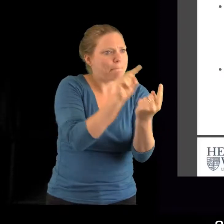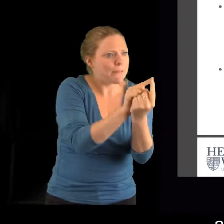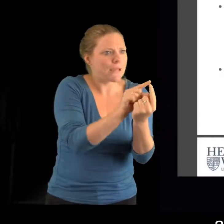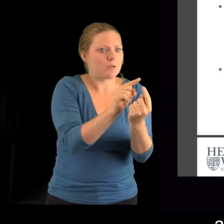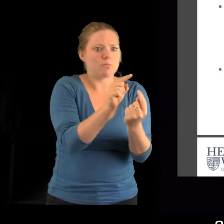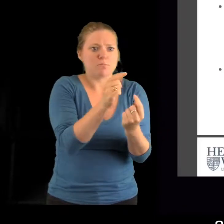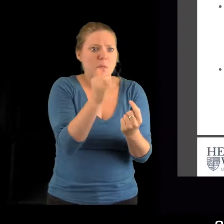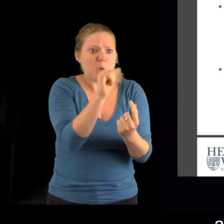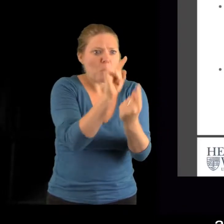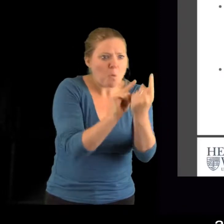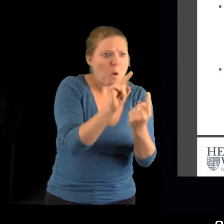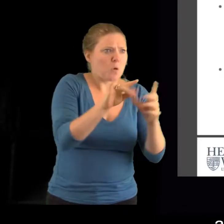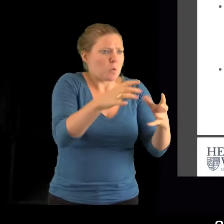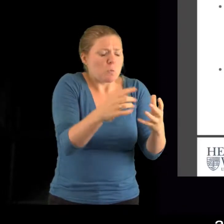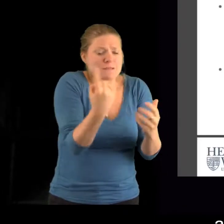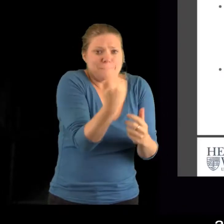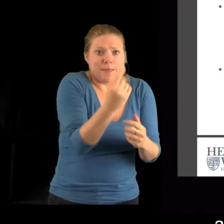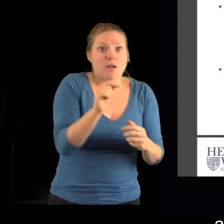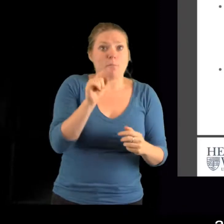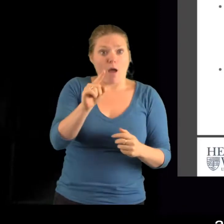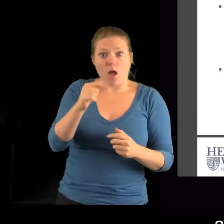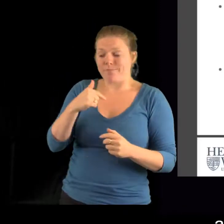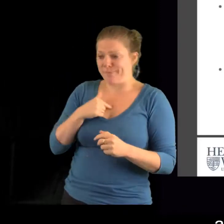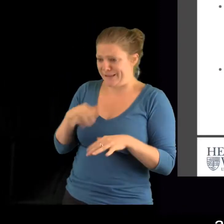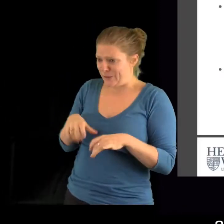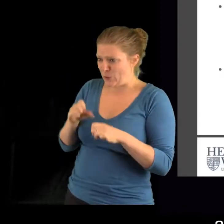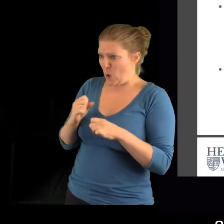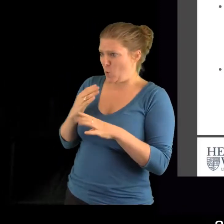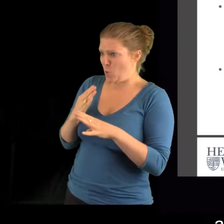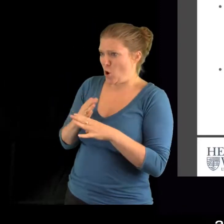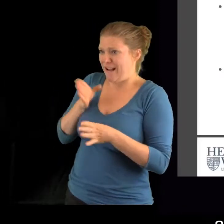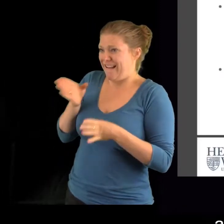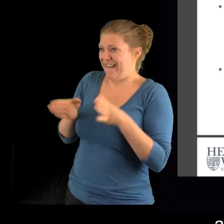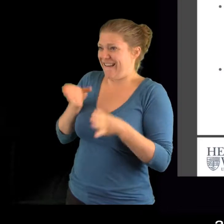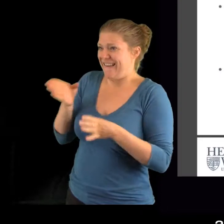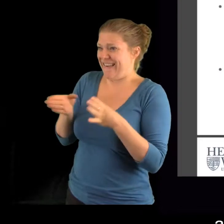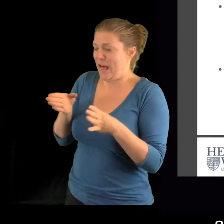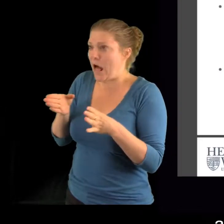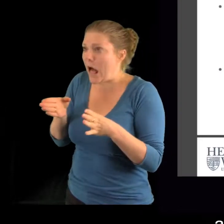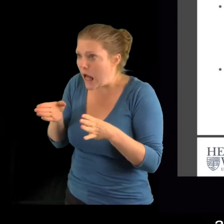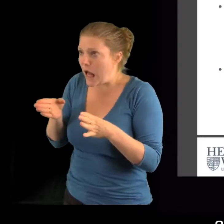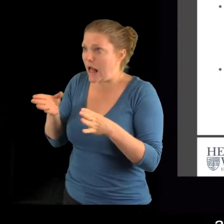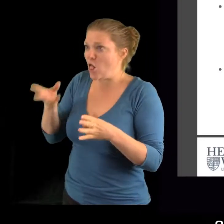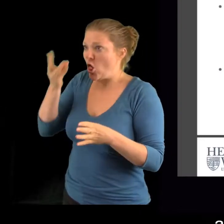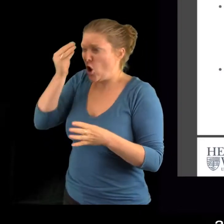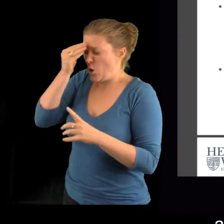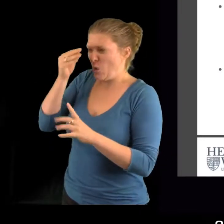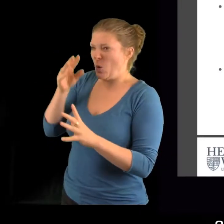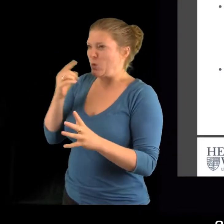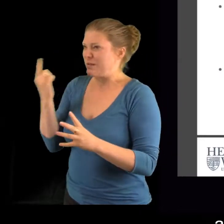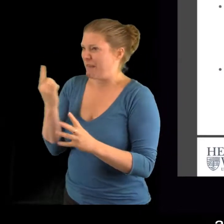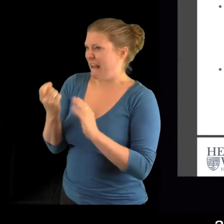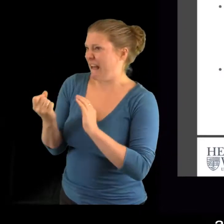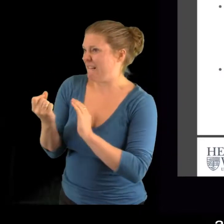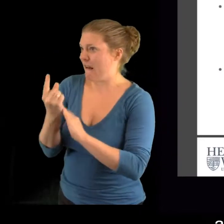that I can learn and develop from those other people's past experiences as well.